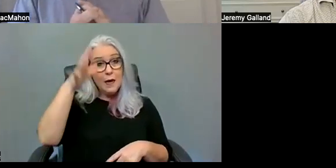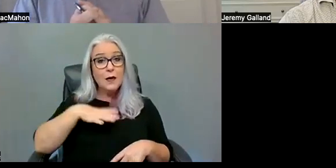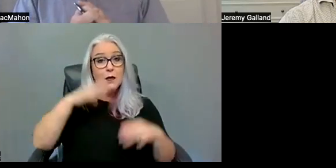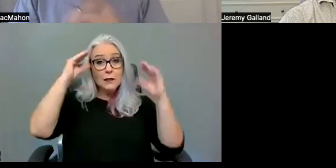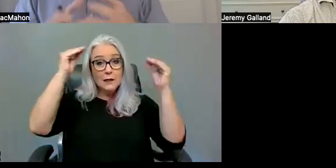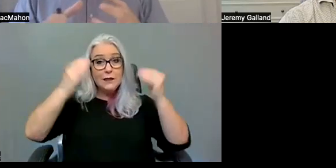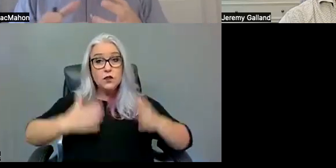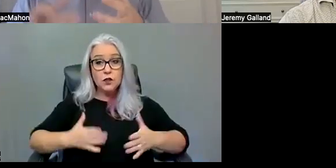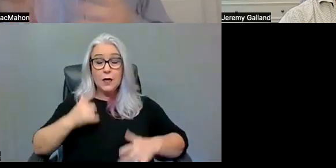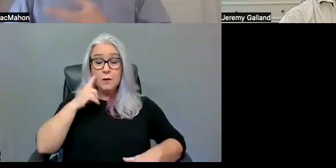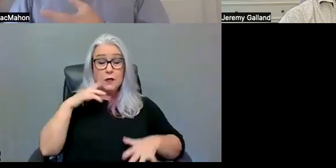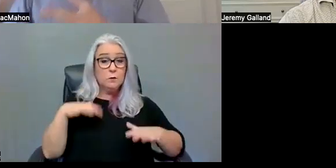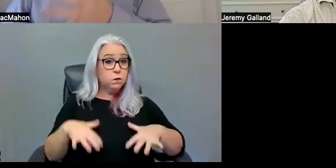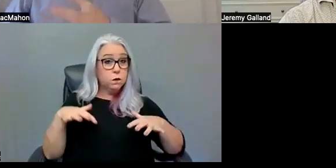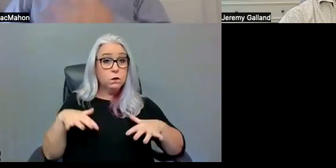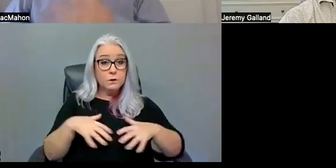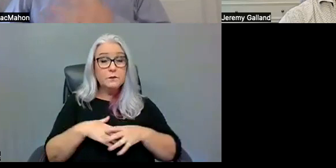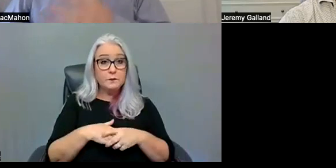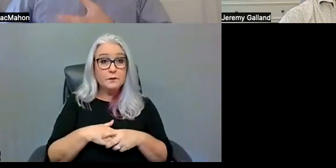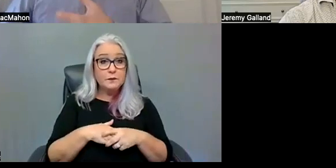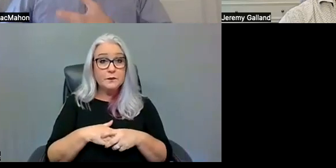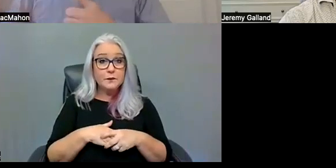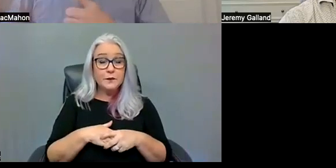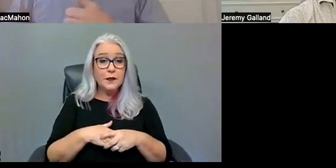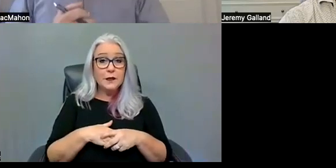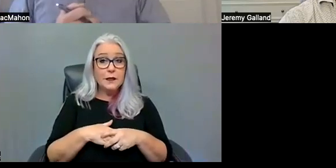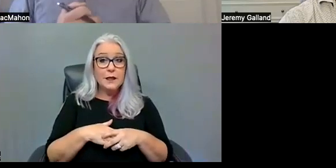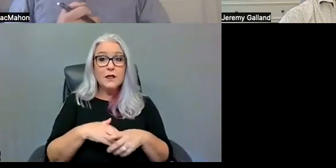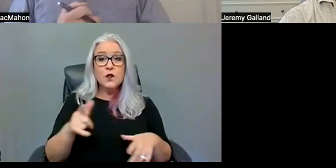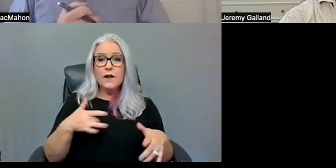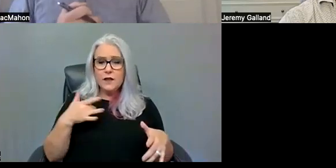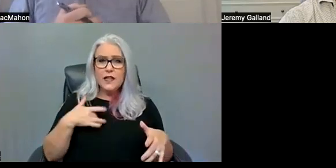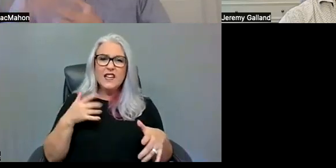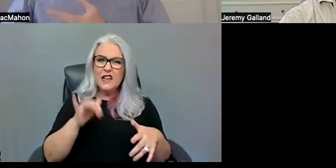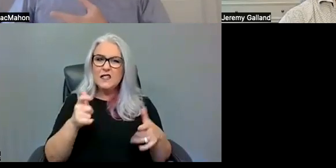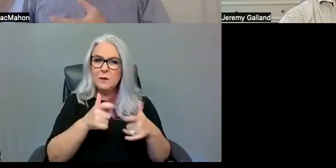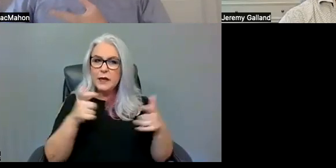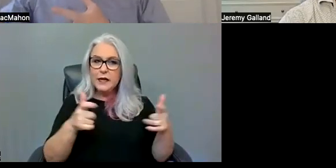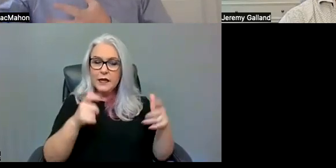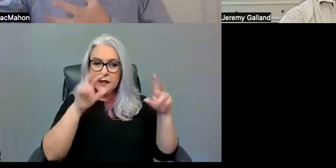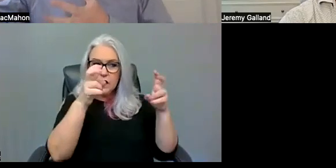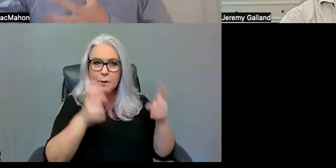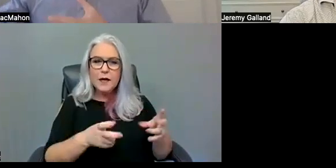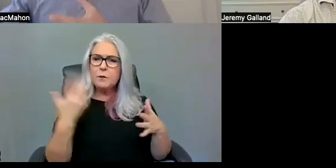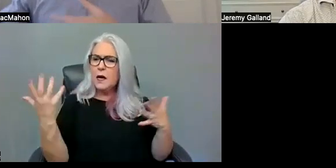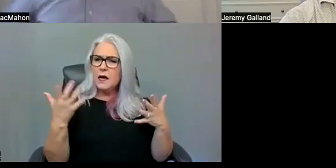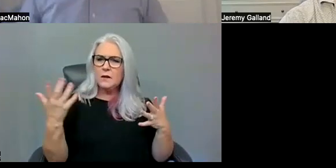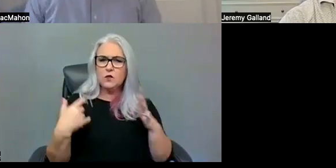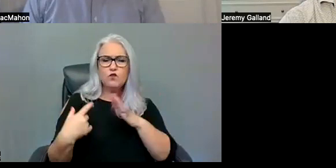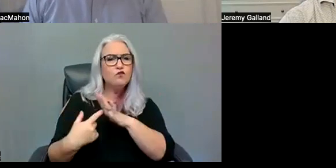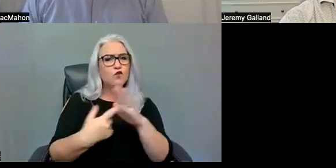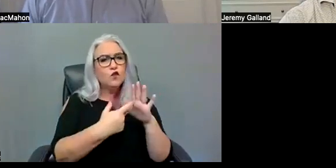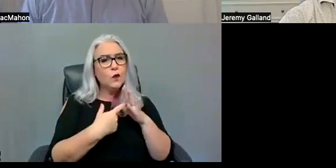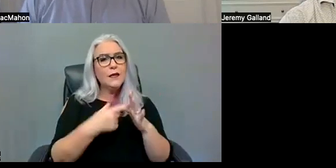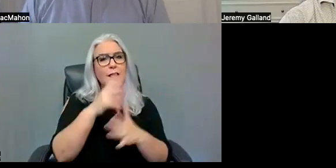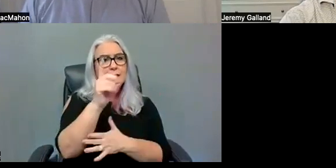pretty extraordinary. And so that is it's obviously a very big topic, but representation and DEI generally, I